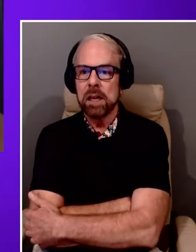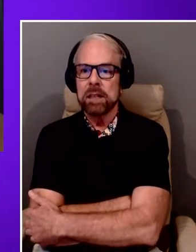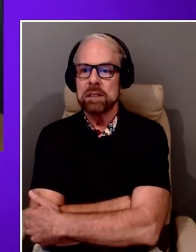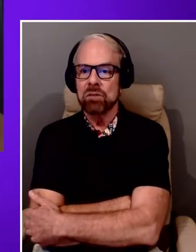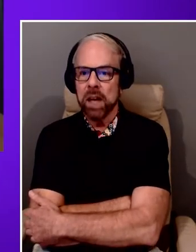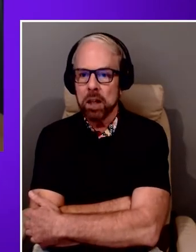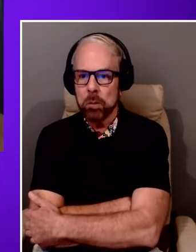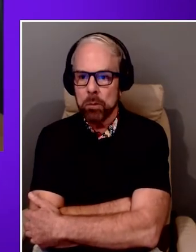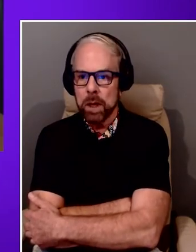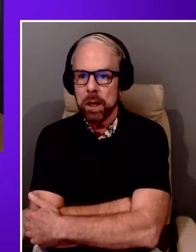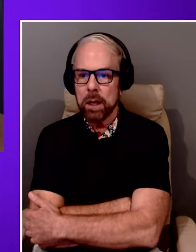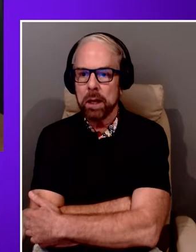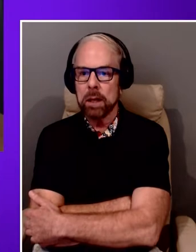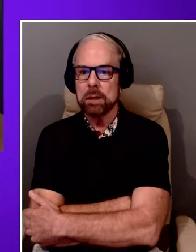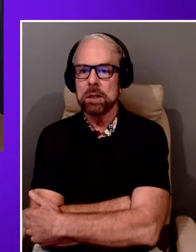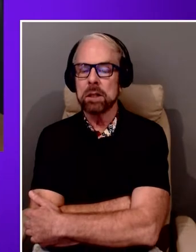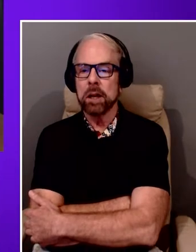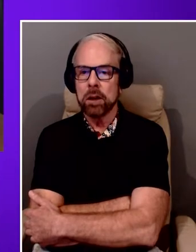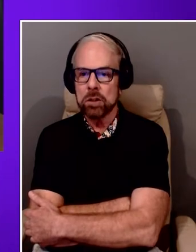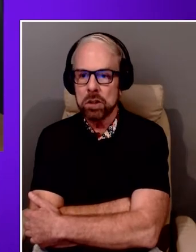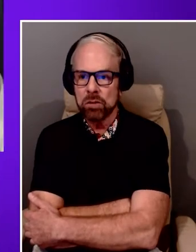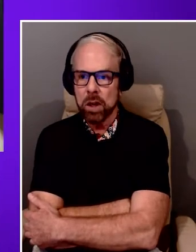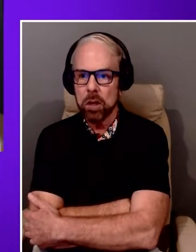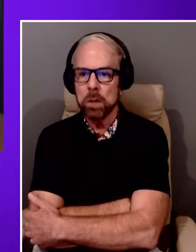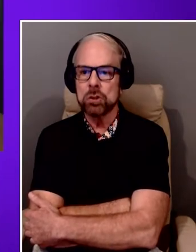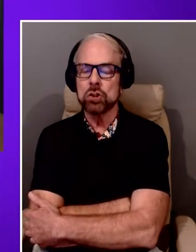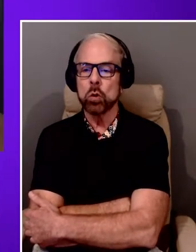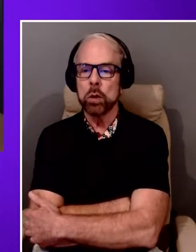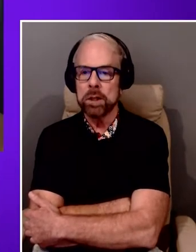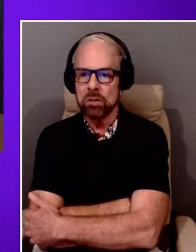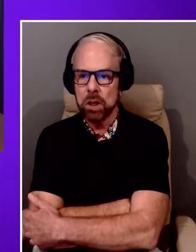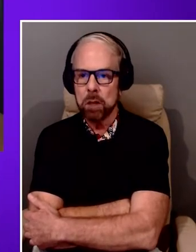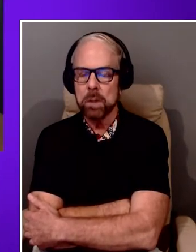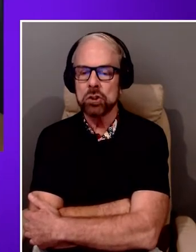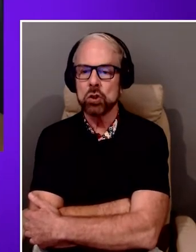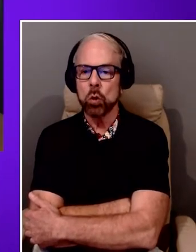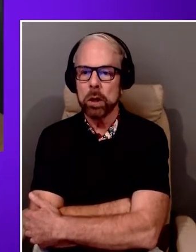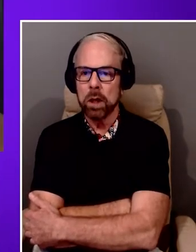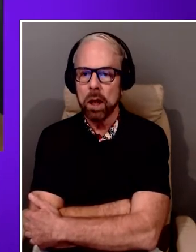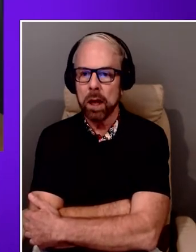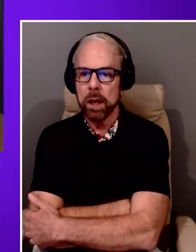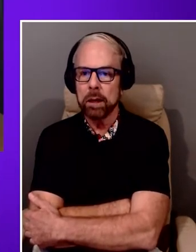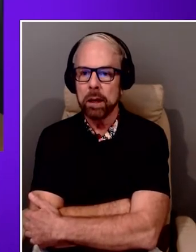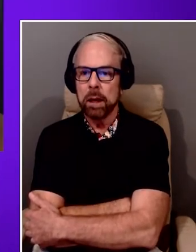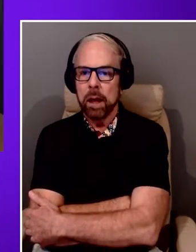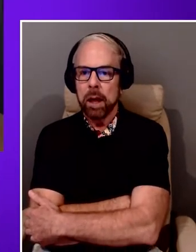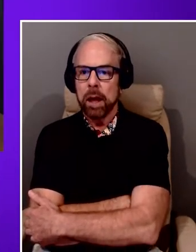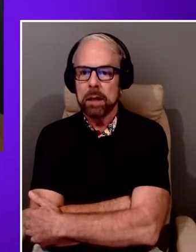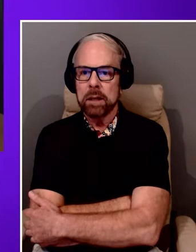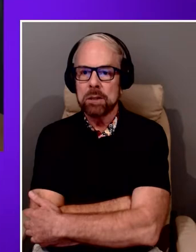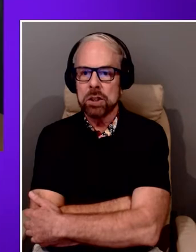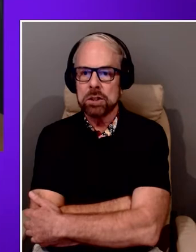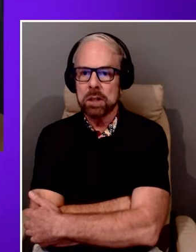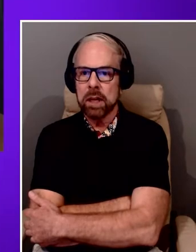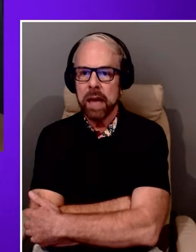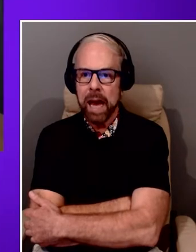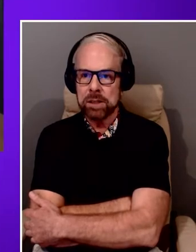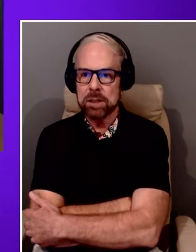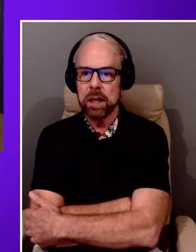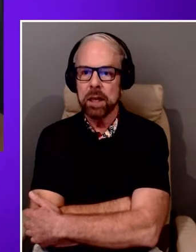practices, development, character development, story storyline, and then